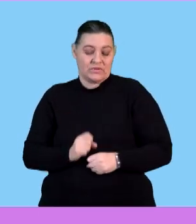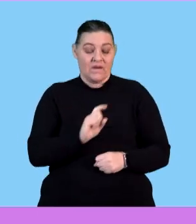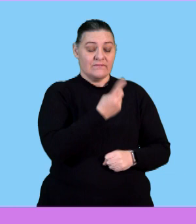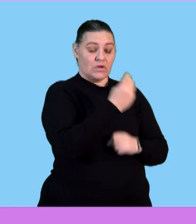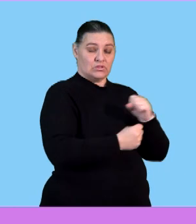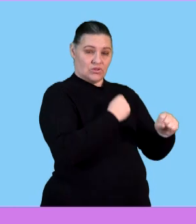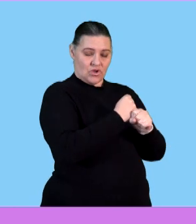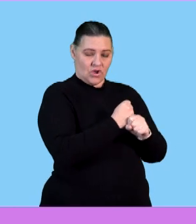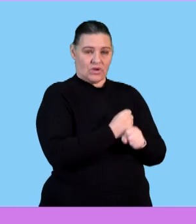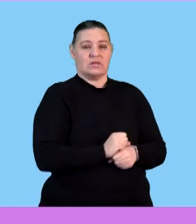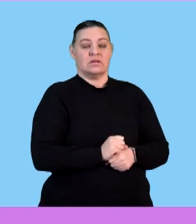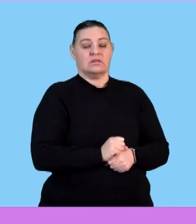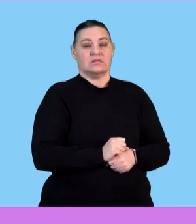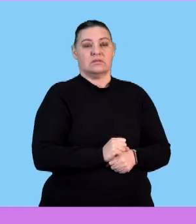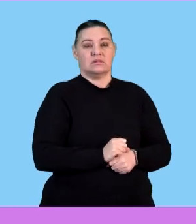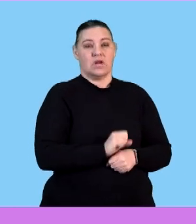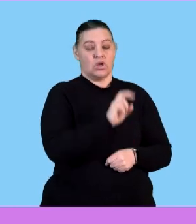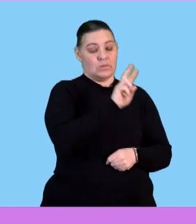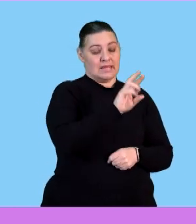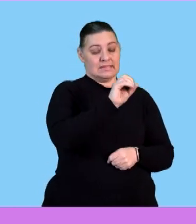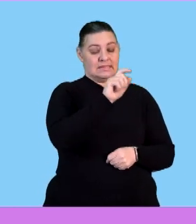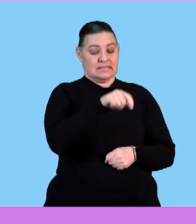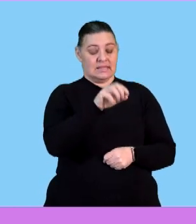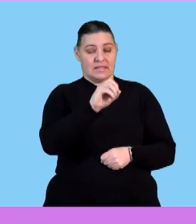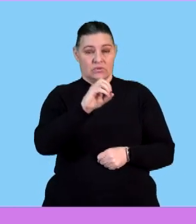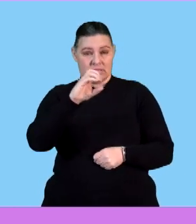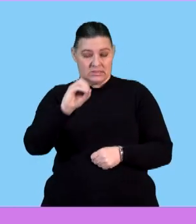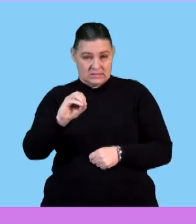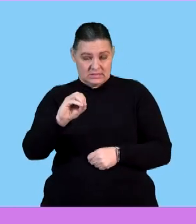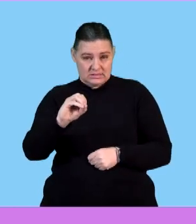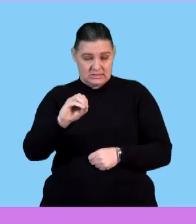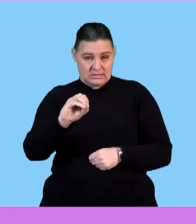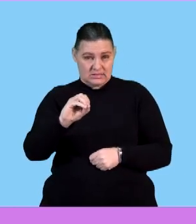one, we'll take the 20,000 Rand.